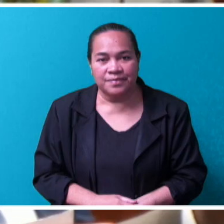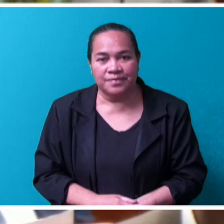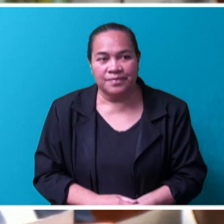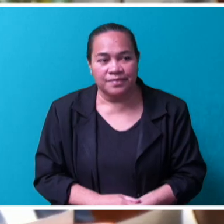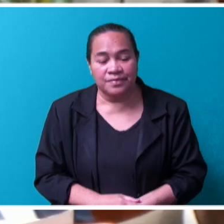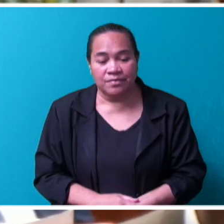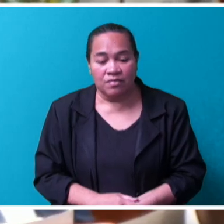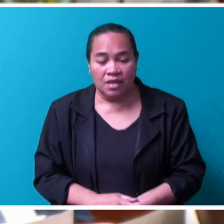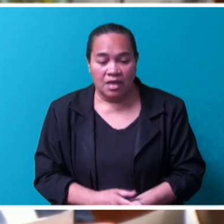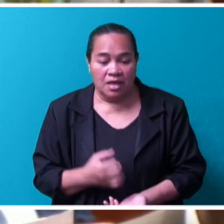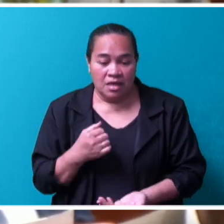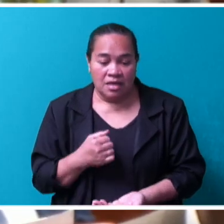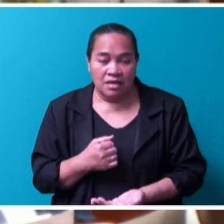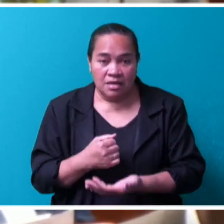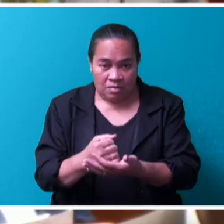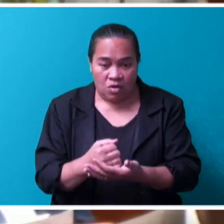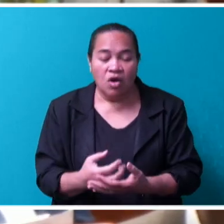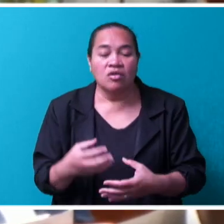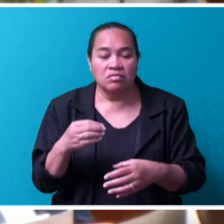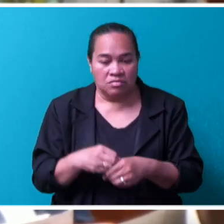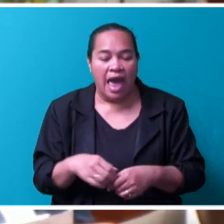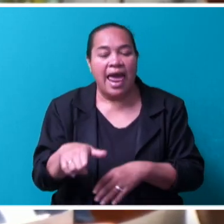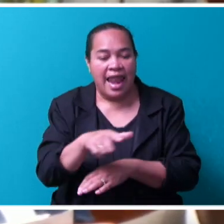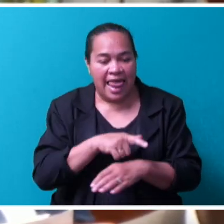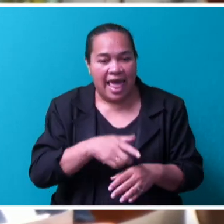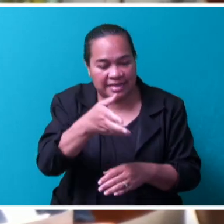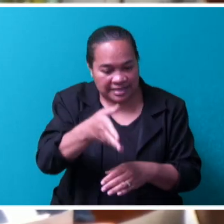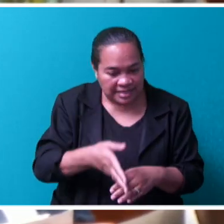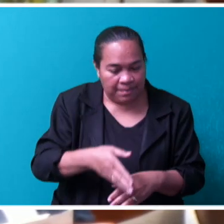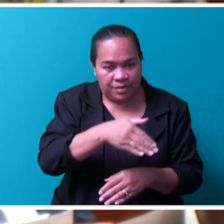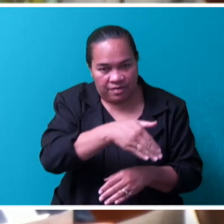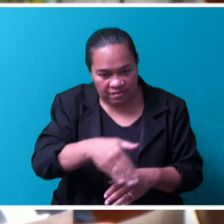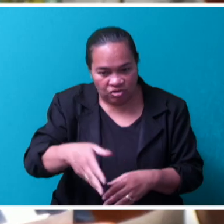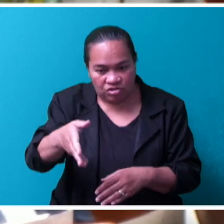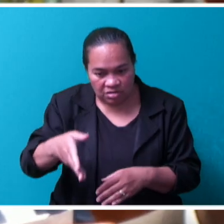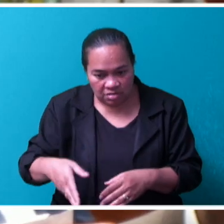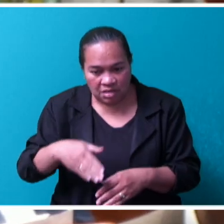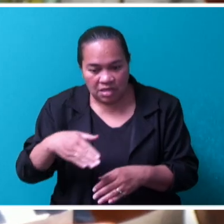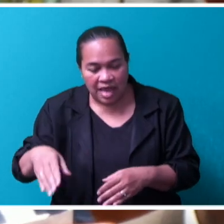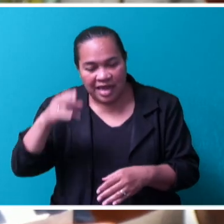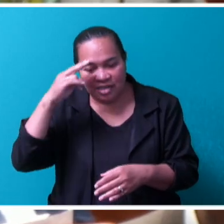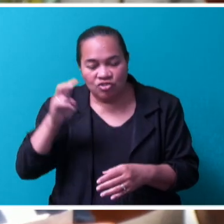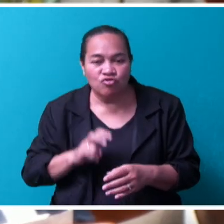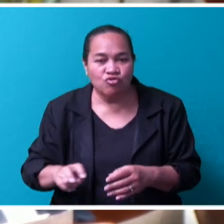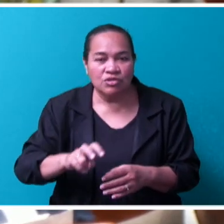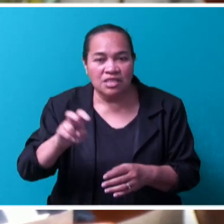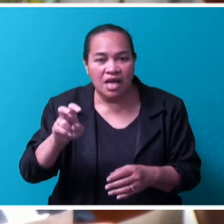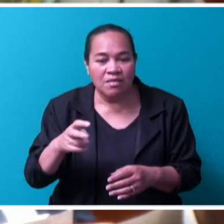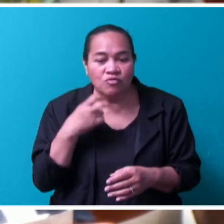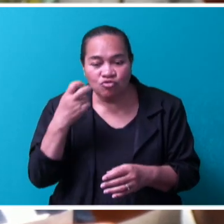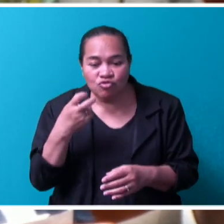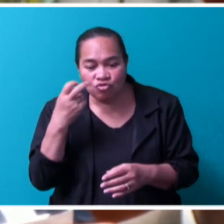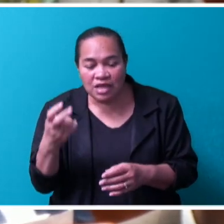Support may include land subdivisions, commercial and tourism development, agriculture,